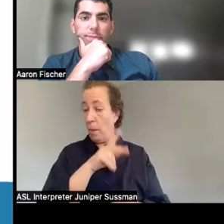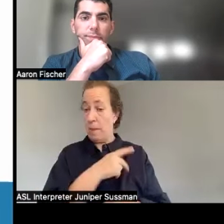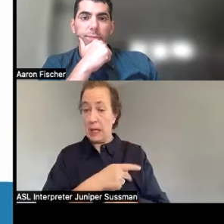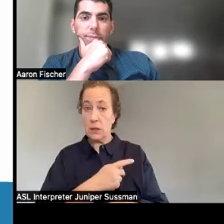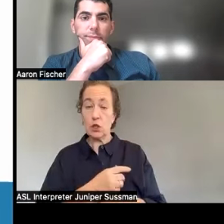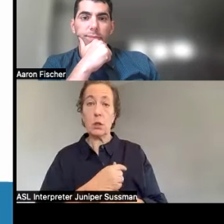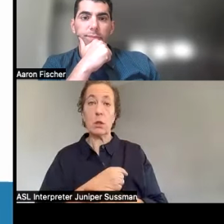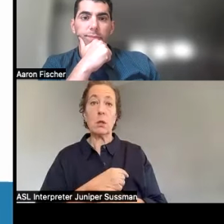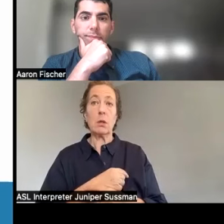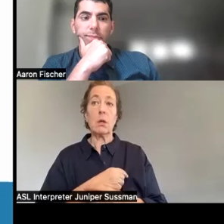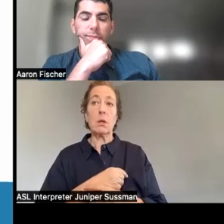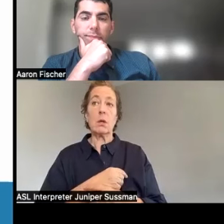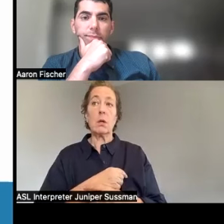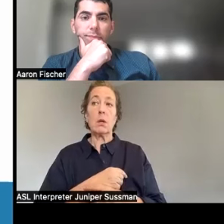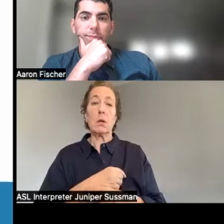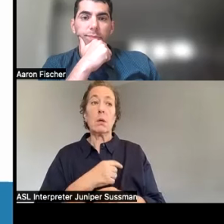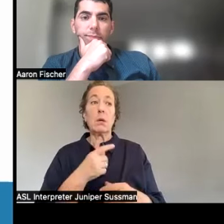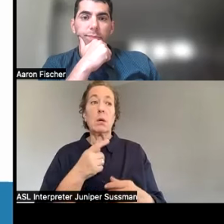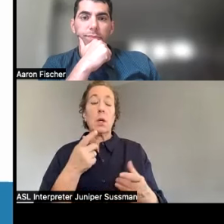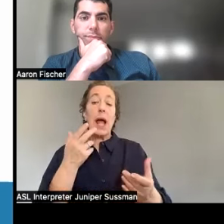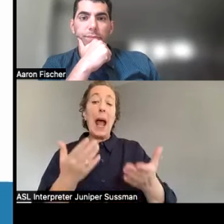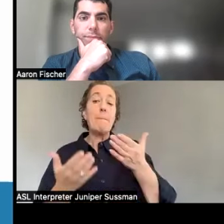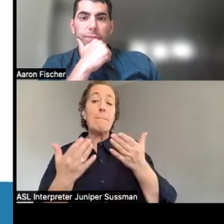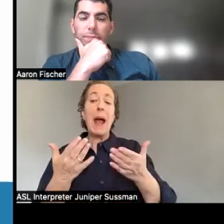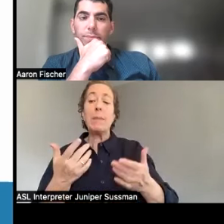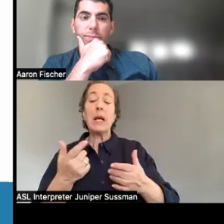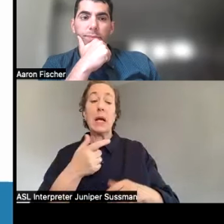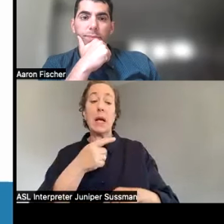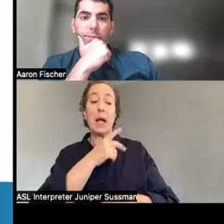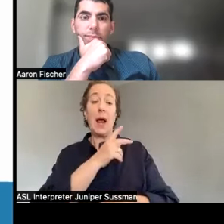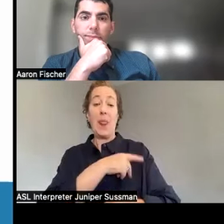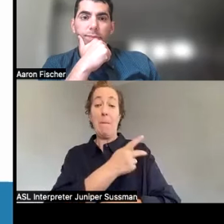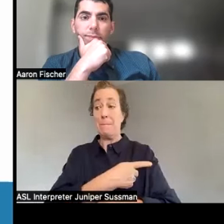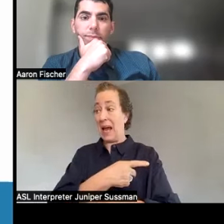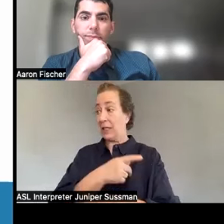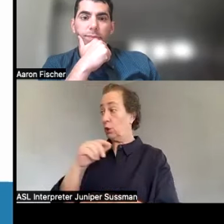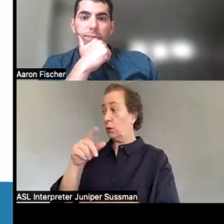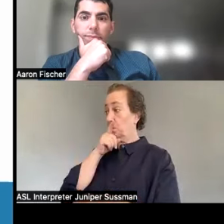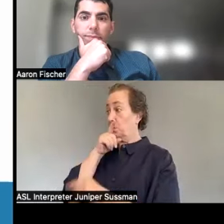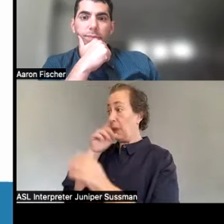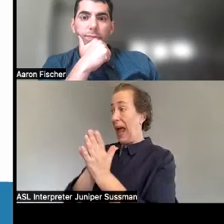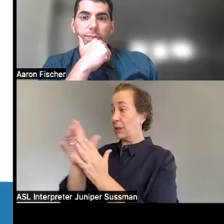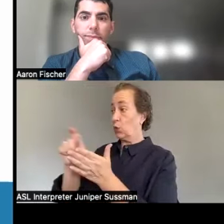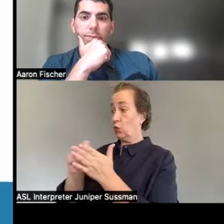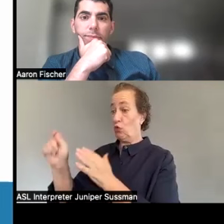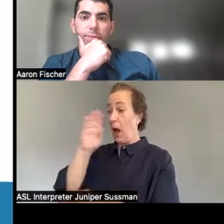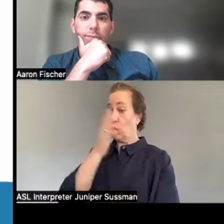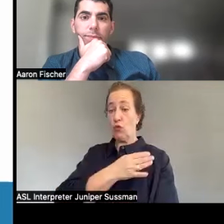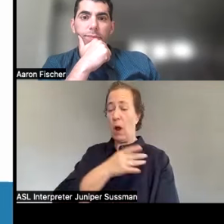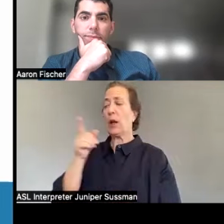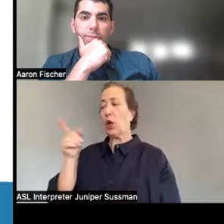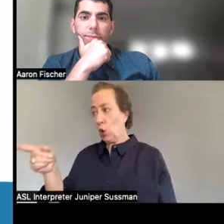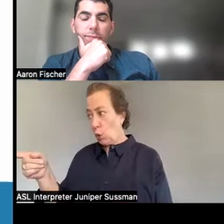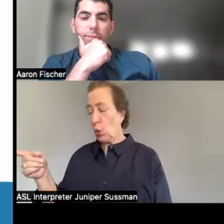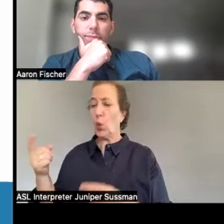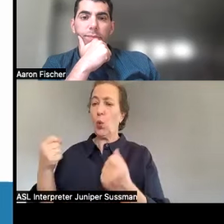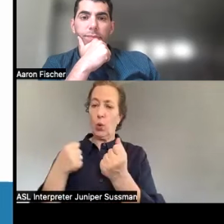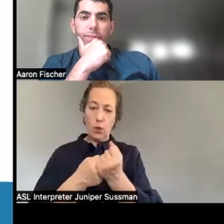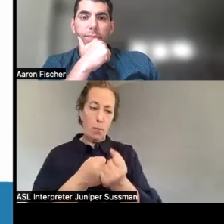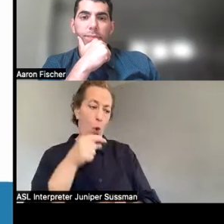don't ask you to write a letter directly, your role is to support them and be ready to provide this